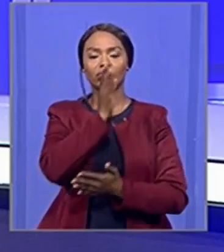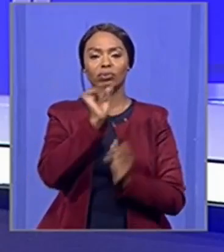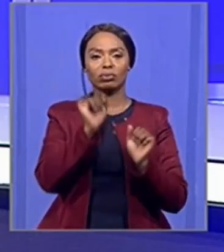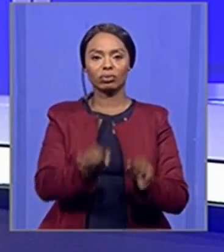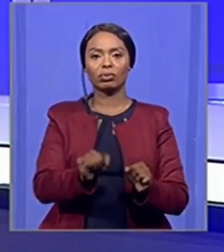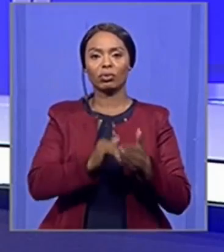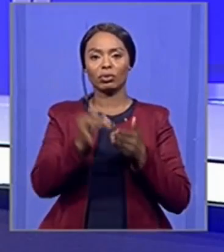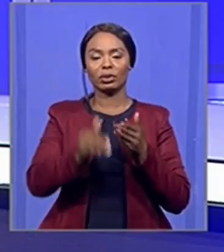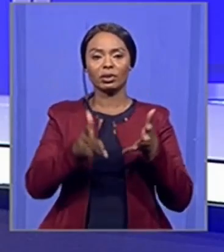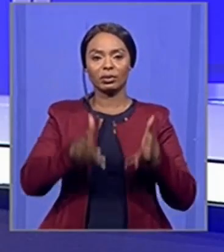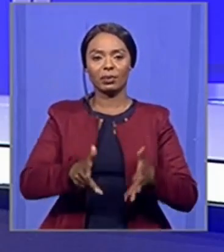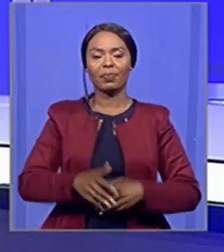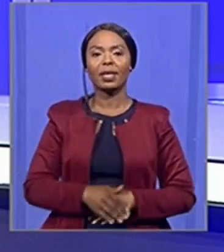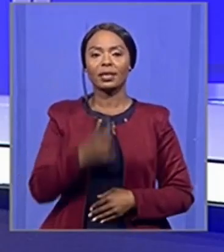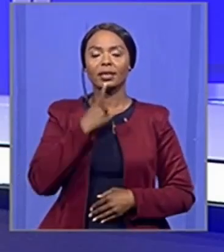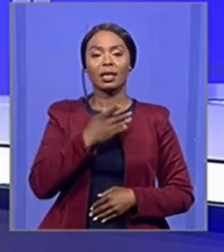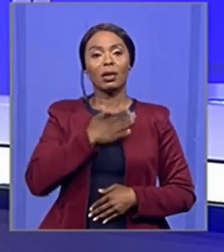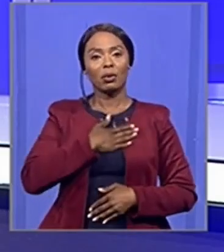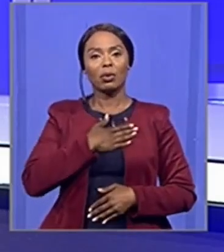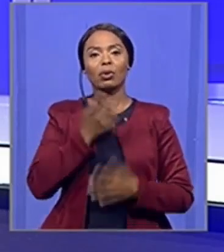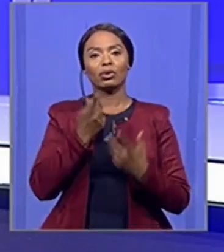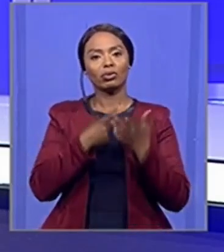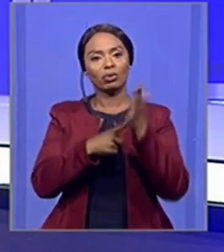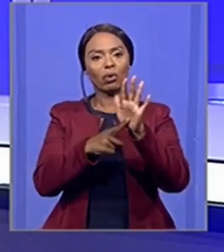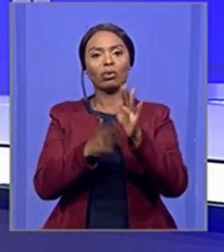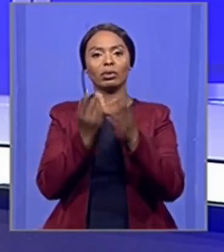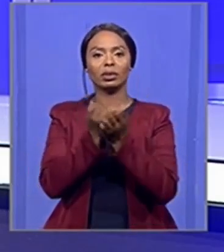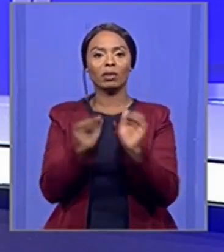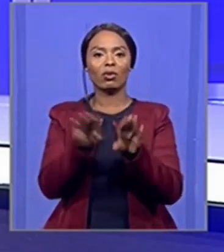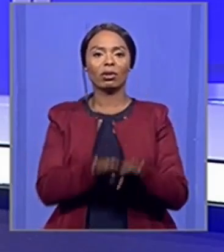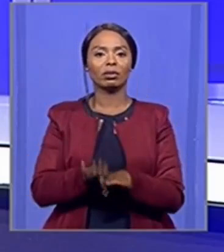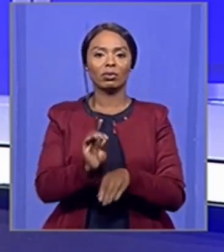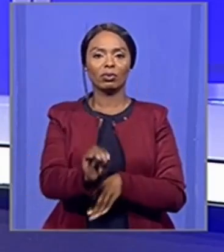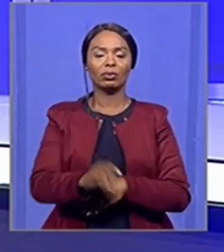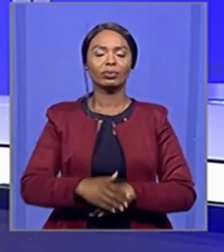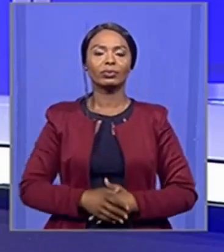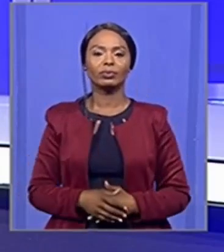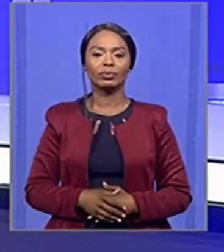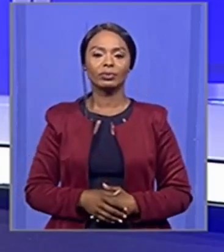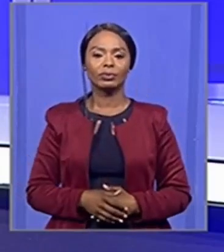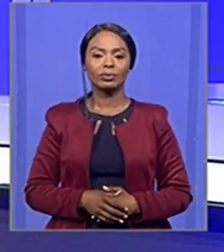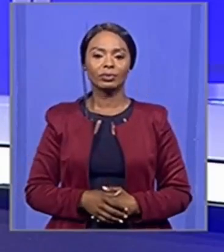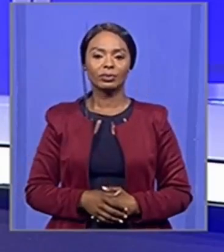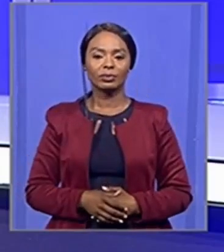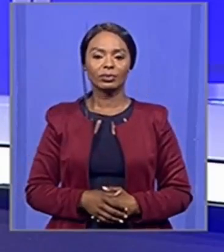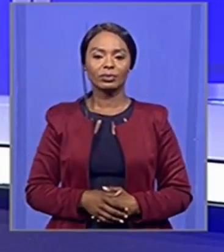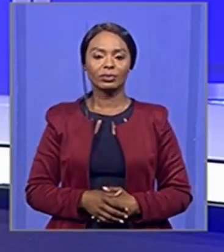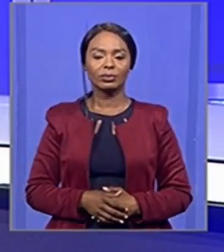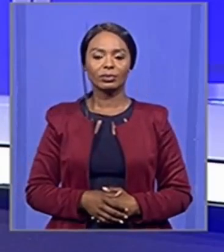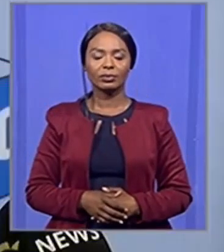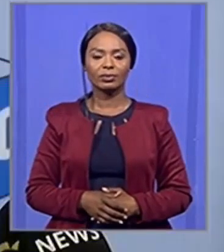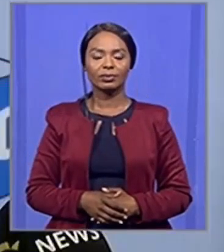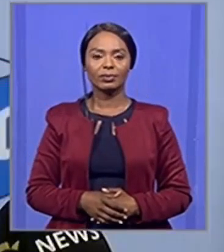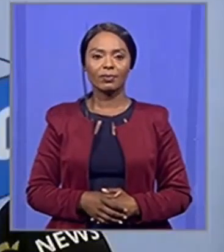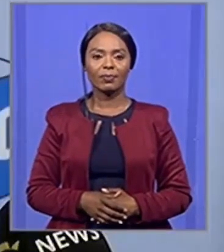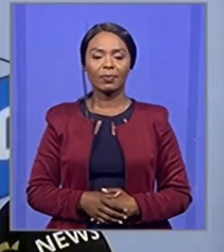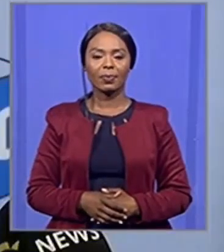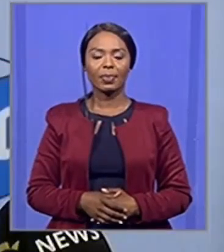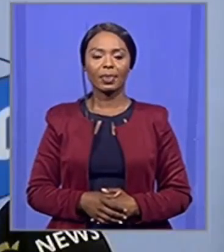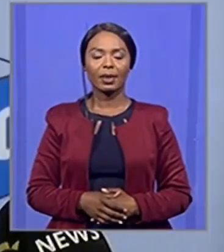beke ye ba re se ke leswao la matlafatšo ya demokrasi. In the initial